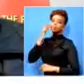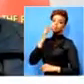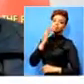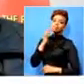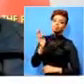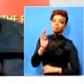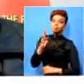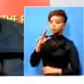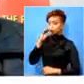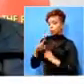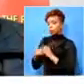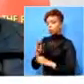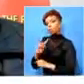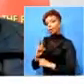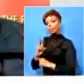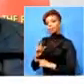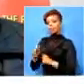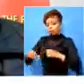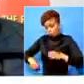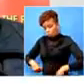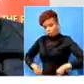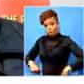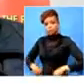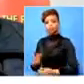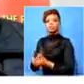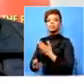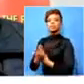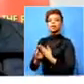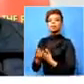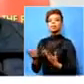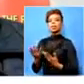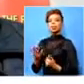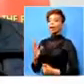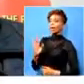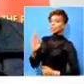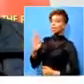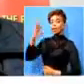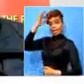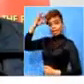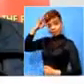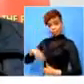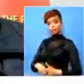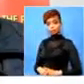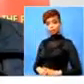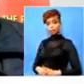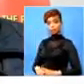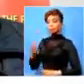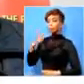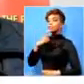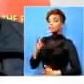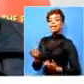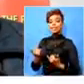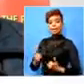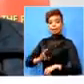of corruption in government, and we see it playing out now. And he said that now is the time to intensify the